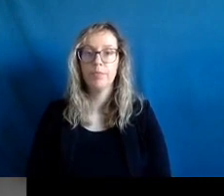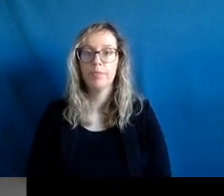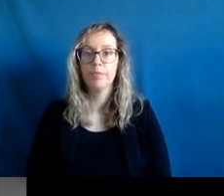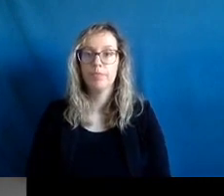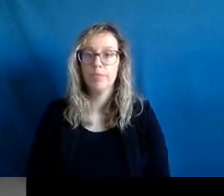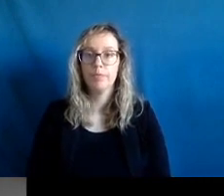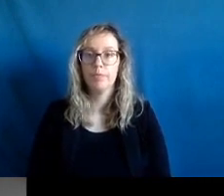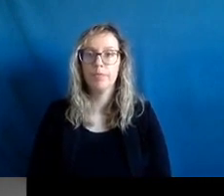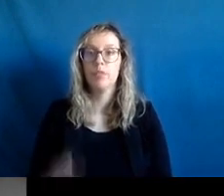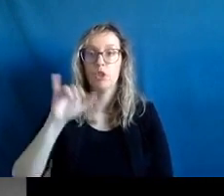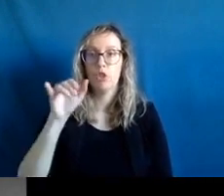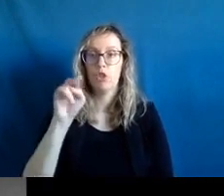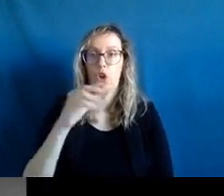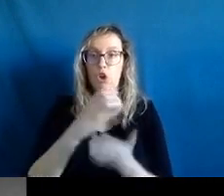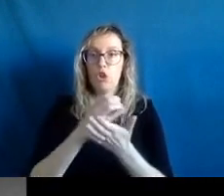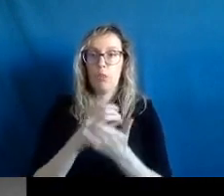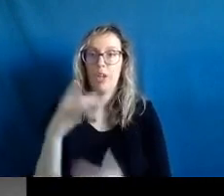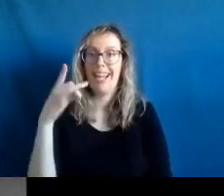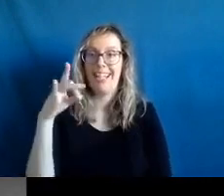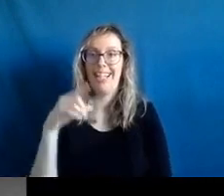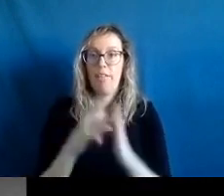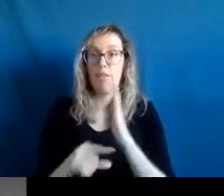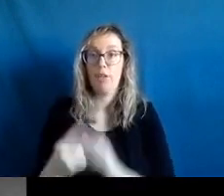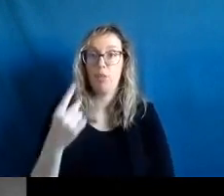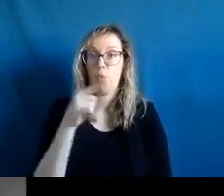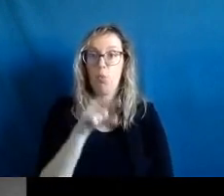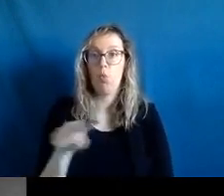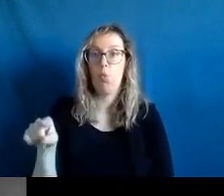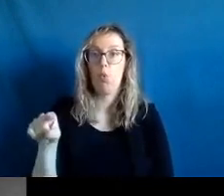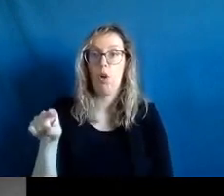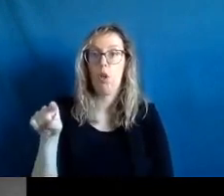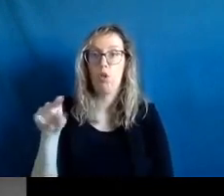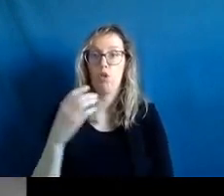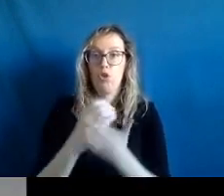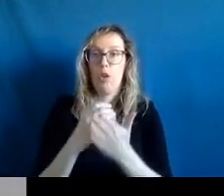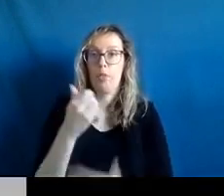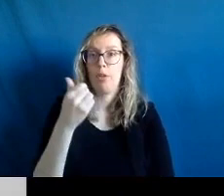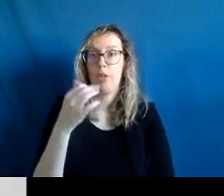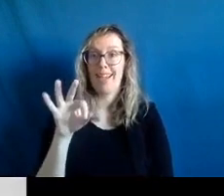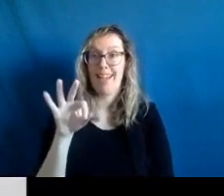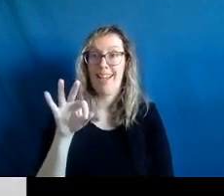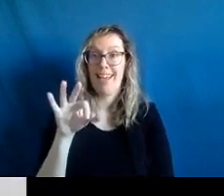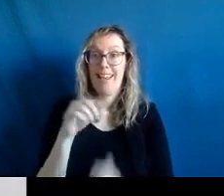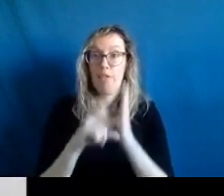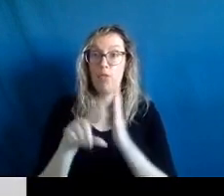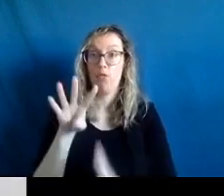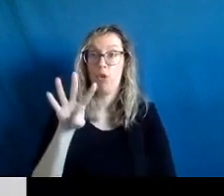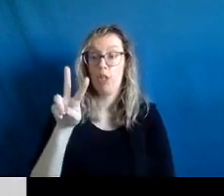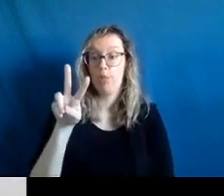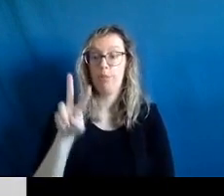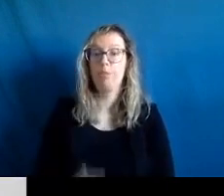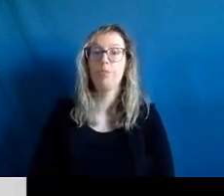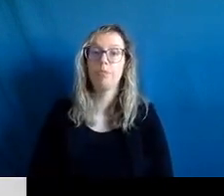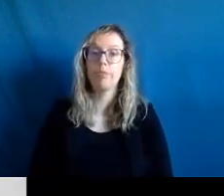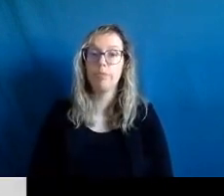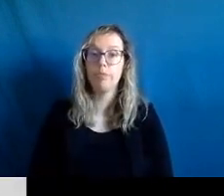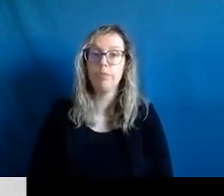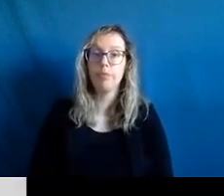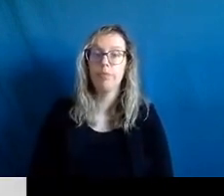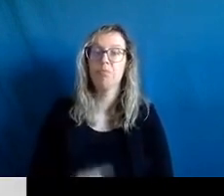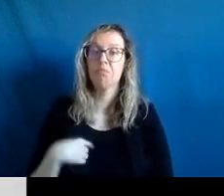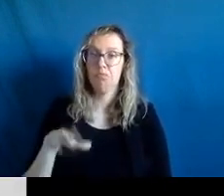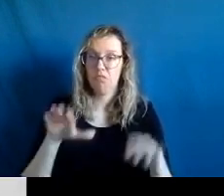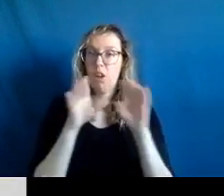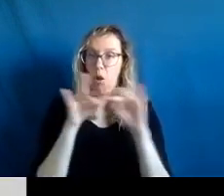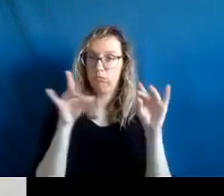John chapter 18, verse 1 through chapter 19, verse 42. After he said these things, Jesus went